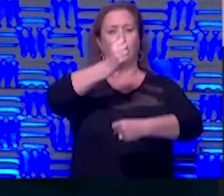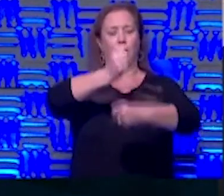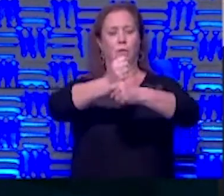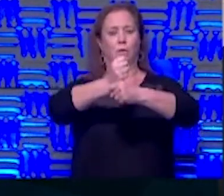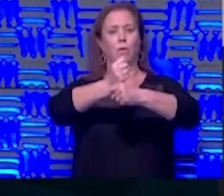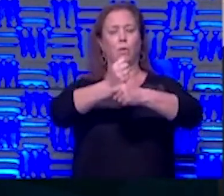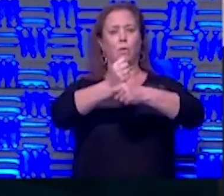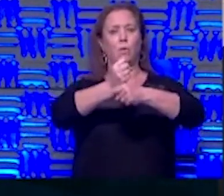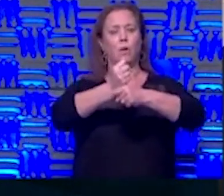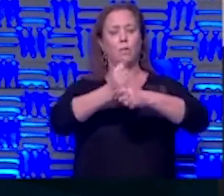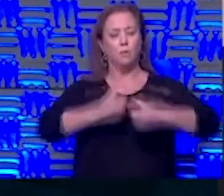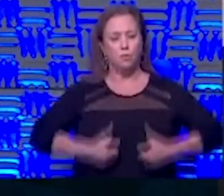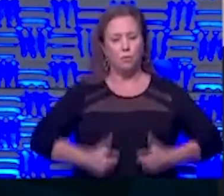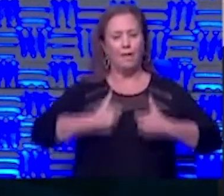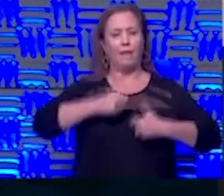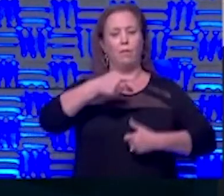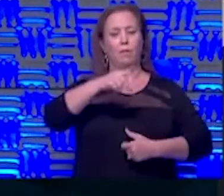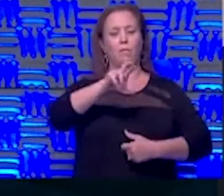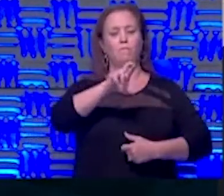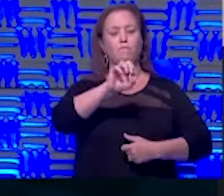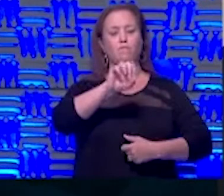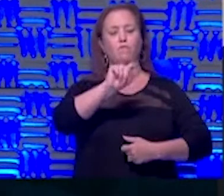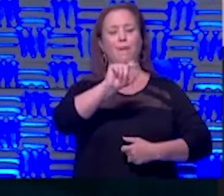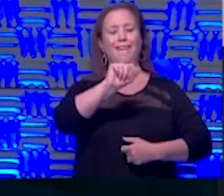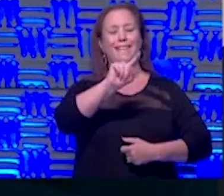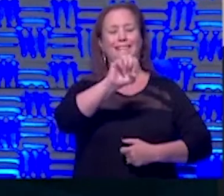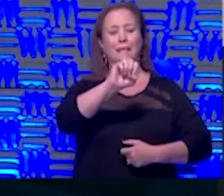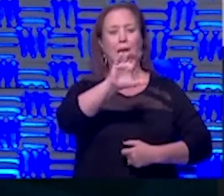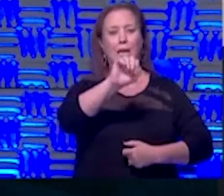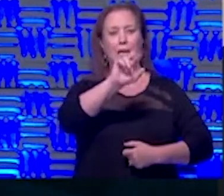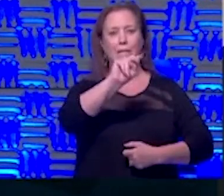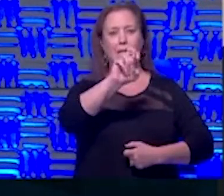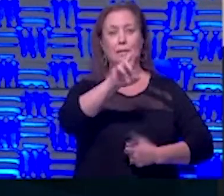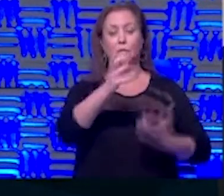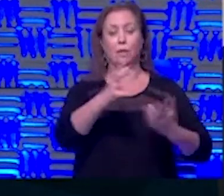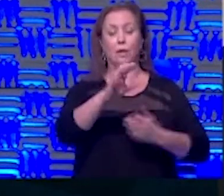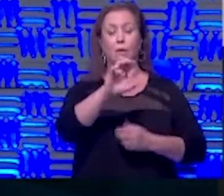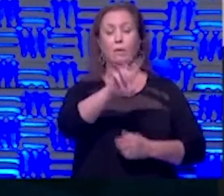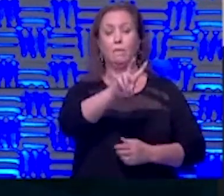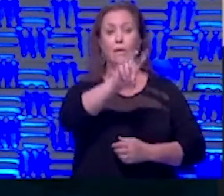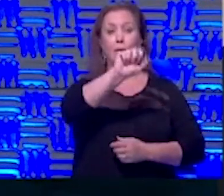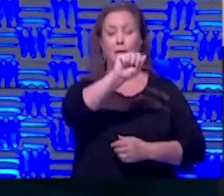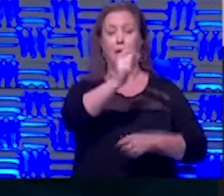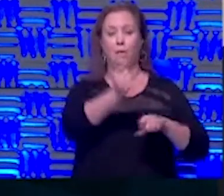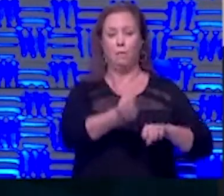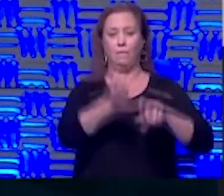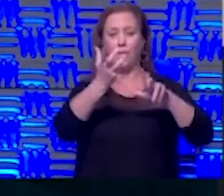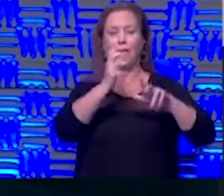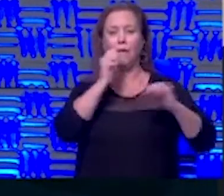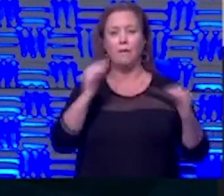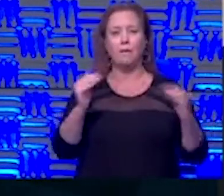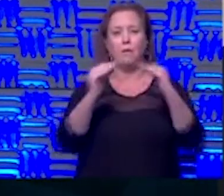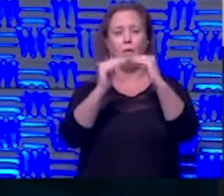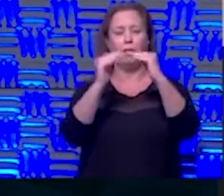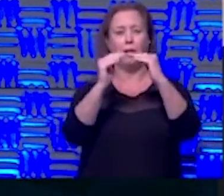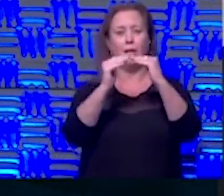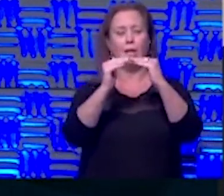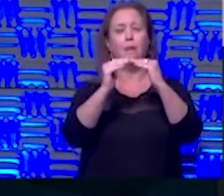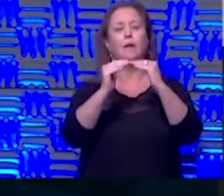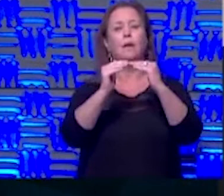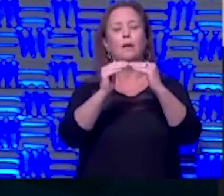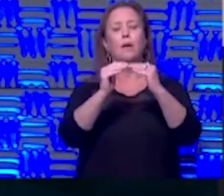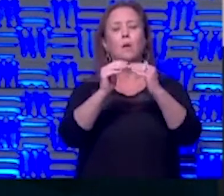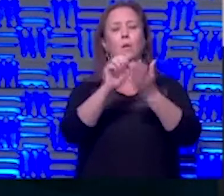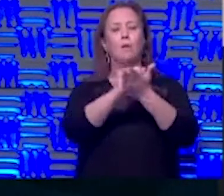inequity in the survival of prostate cancer in the VA. And it's mainly been from